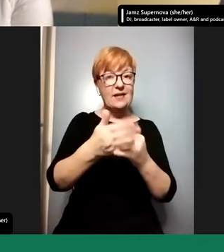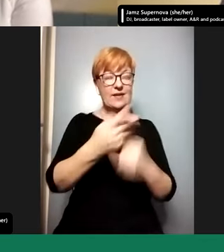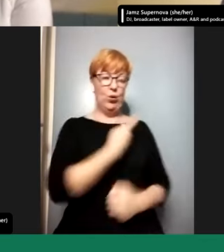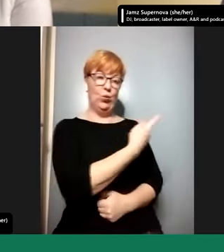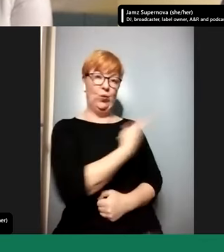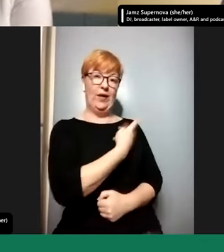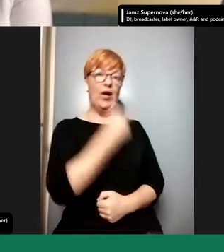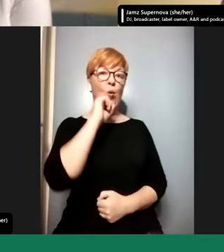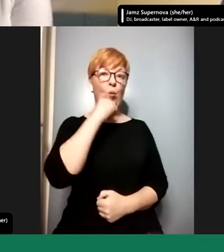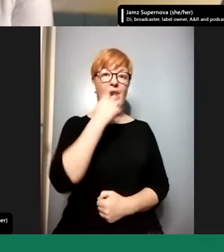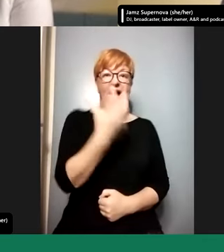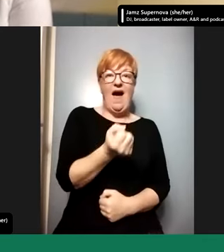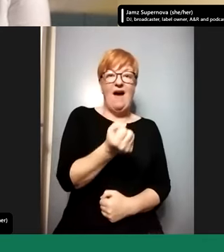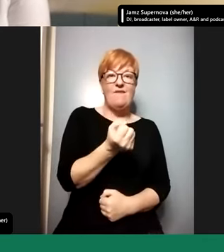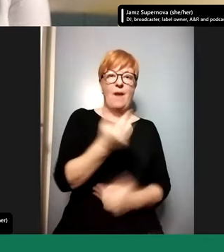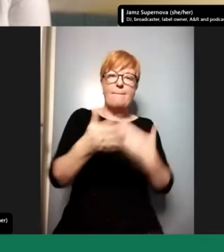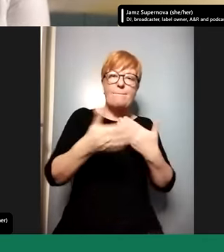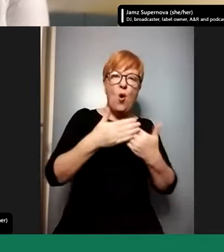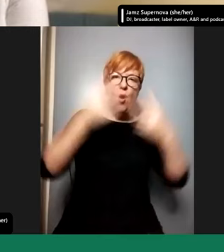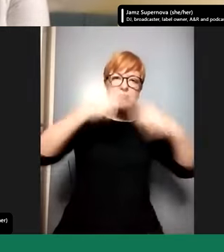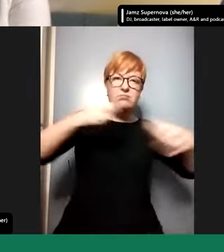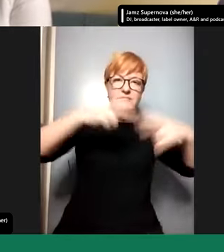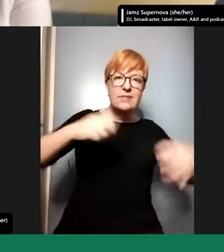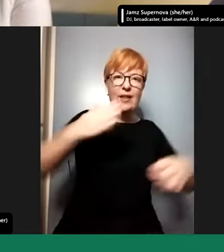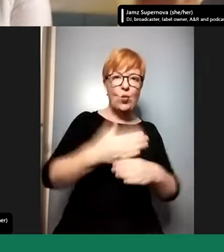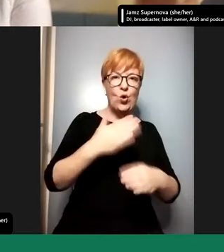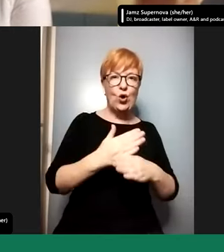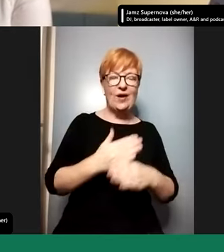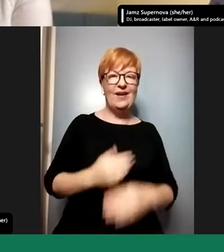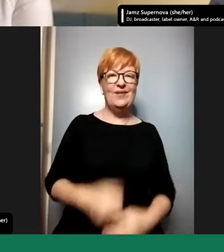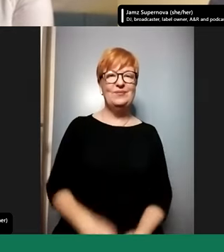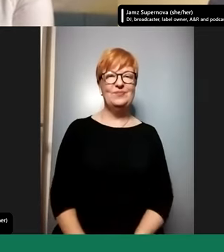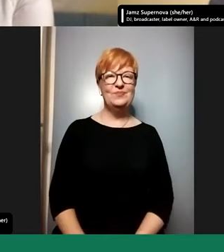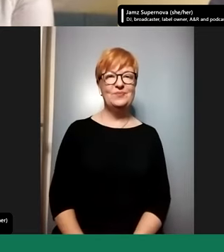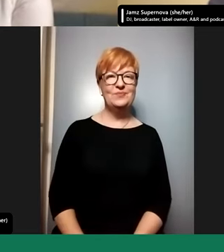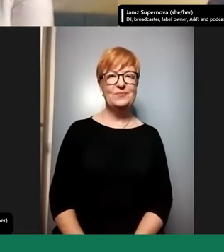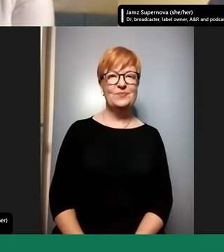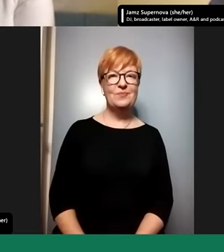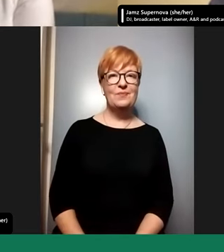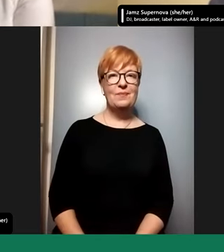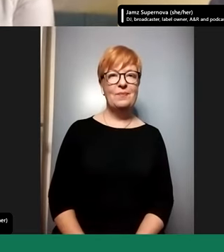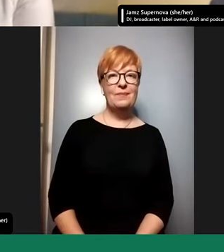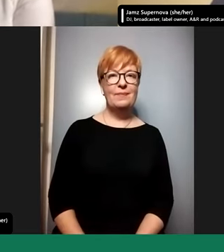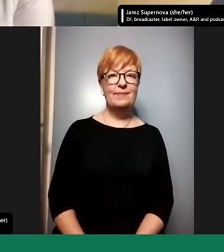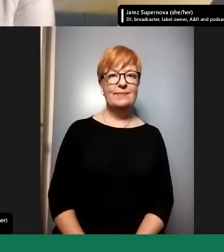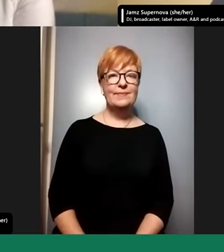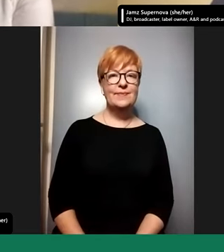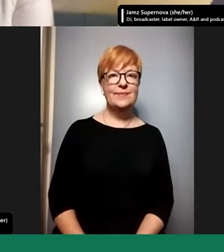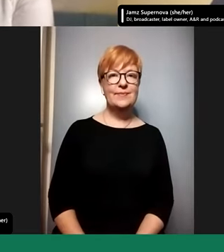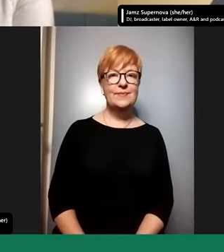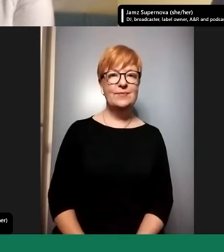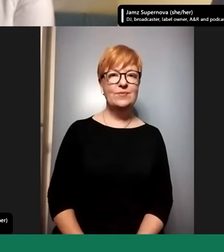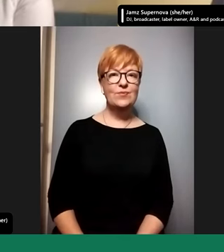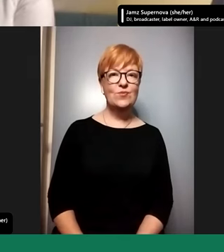a kind of like, you know, a deeper delve into the work as well. Okay, so I'm going to play a song and then we're going to come back and we're going to hear some